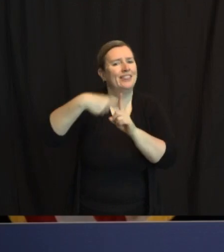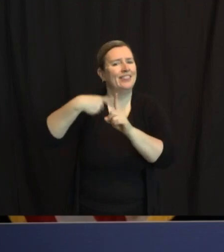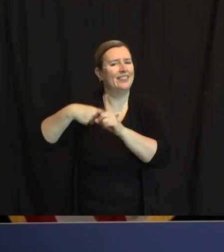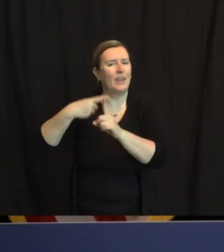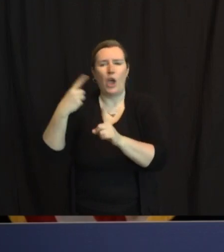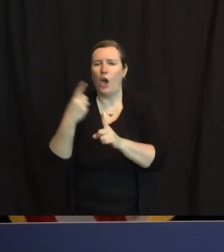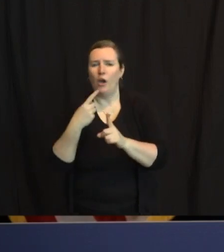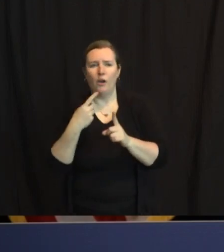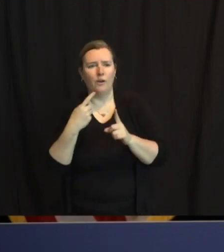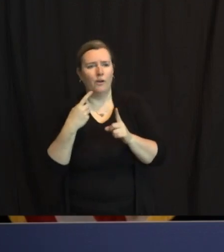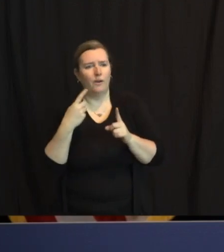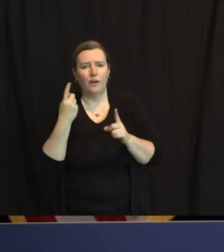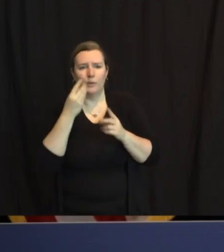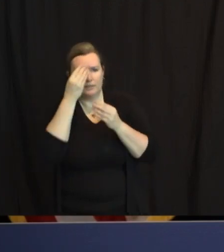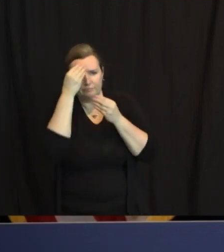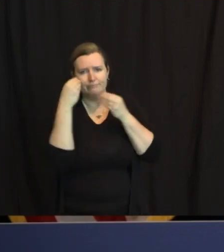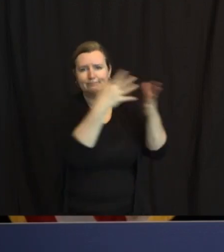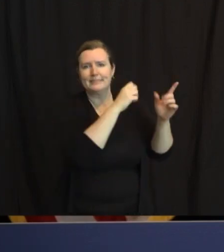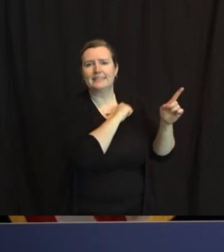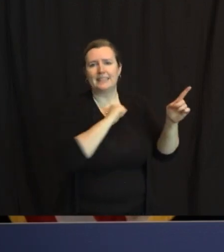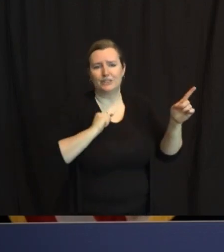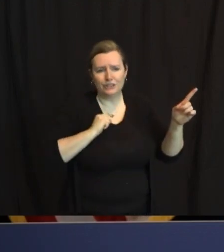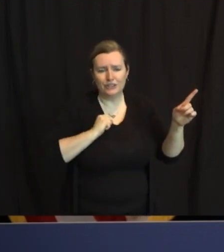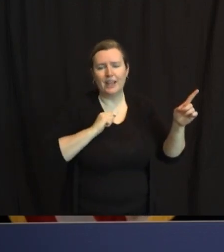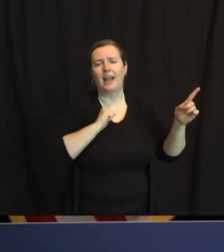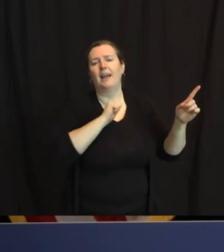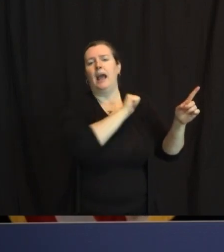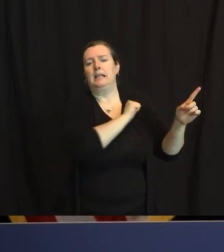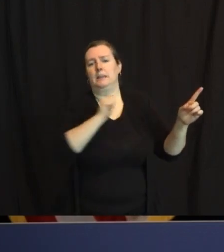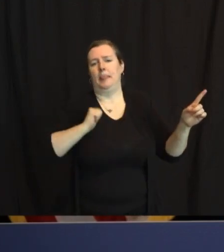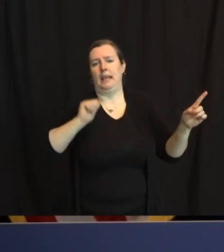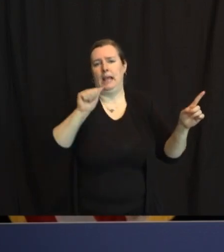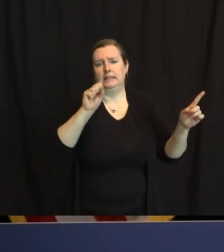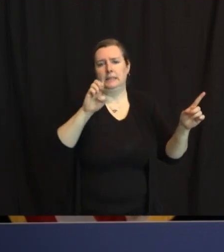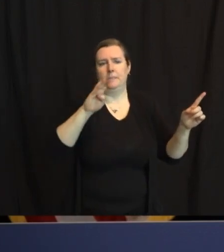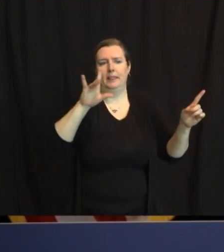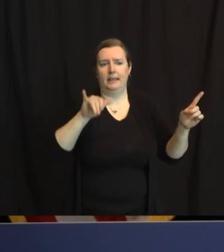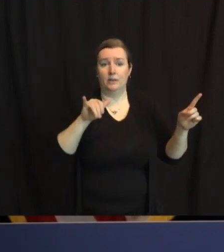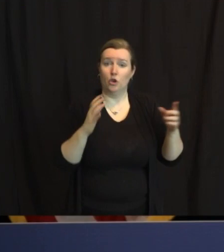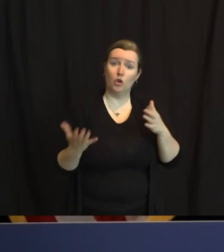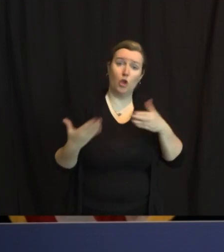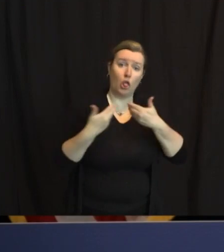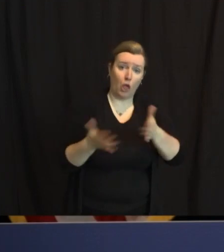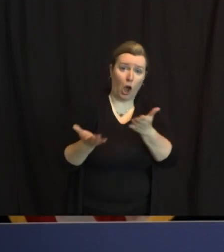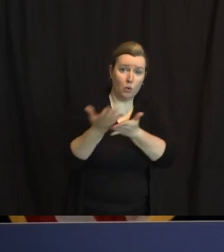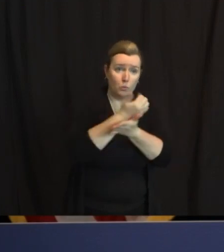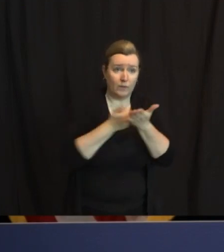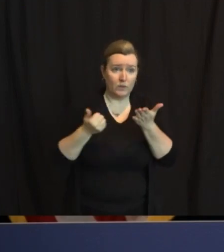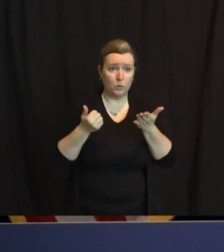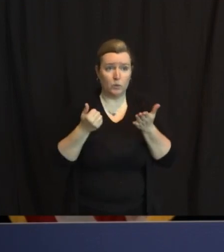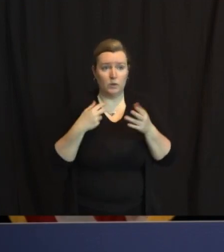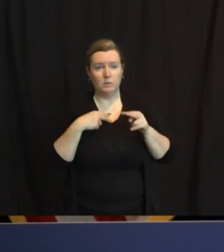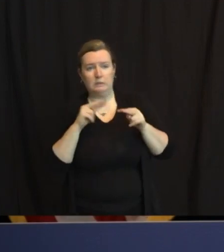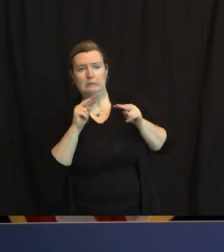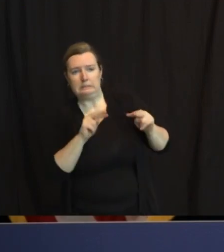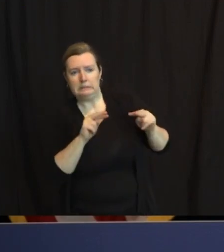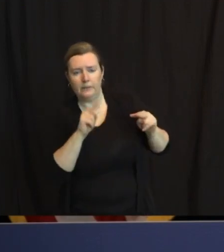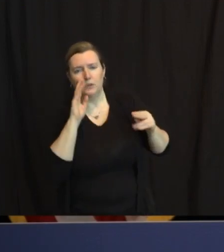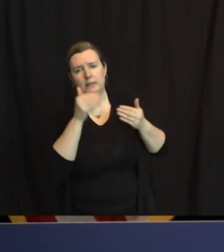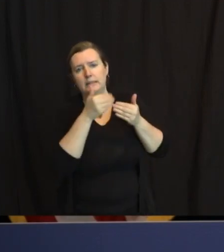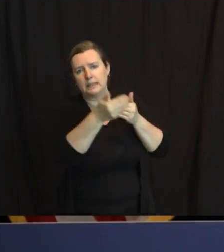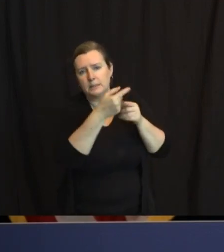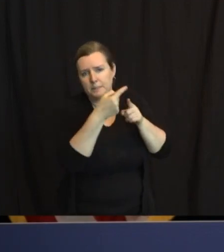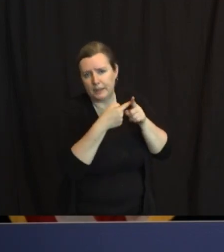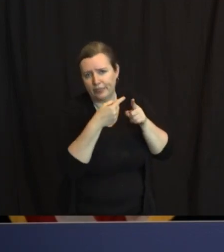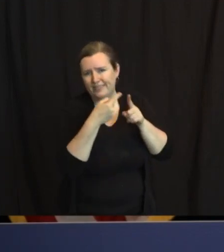to understand the full scope of our lost revenues, we're going to have to be monitoring this through the next several months as we see the impact of the